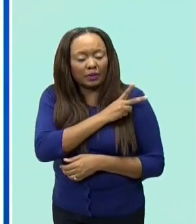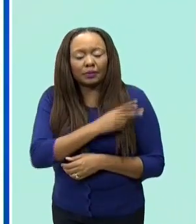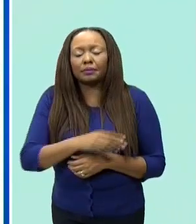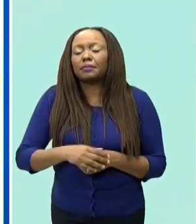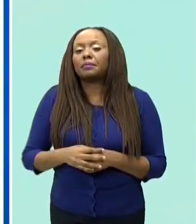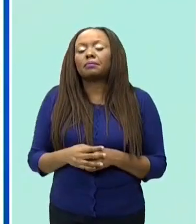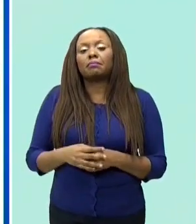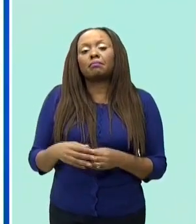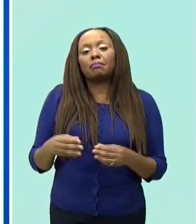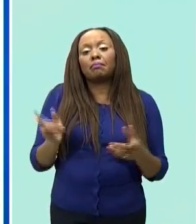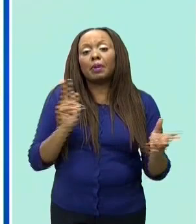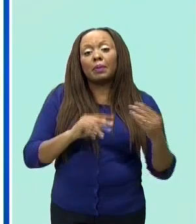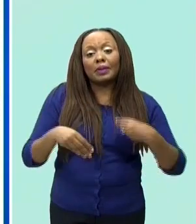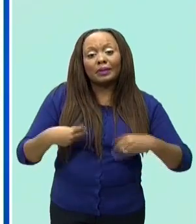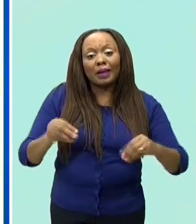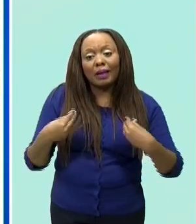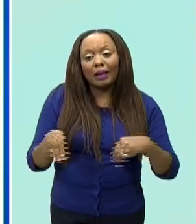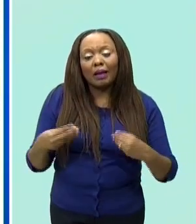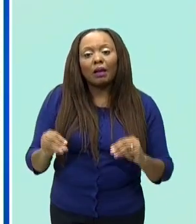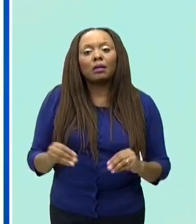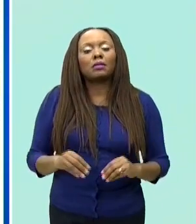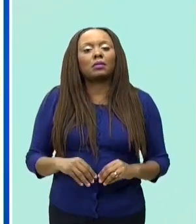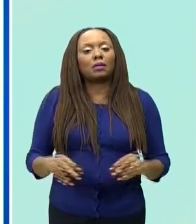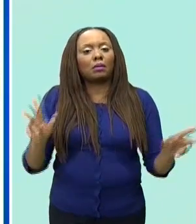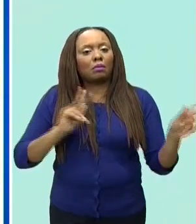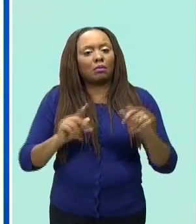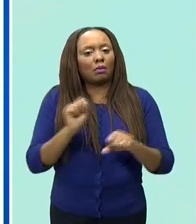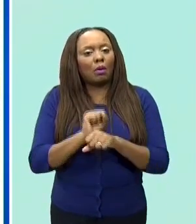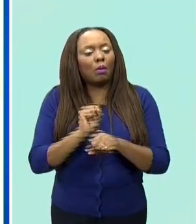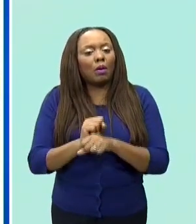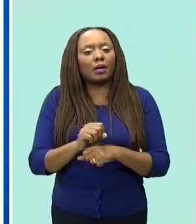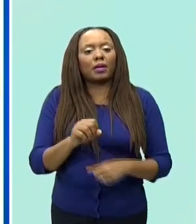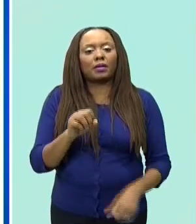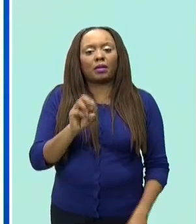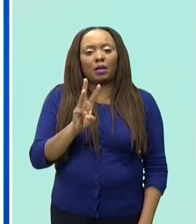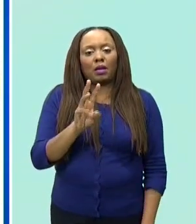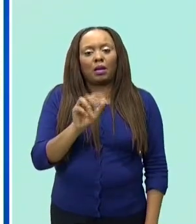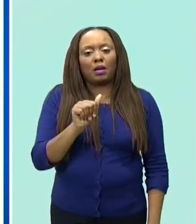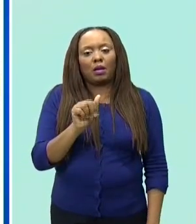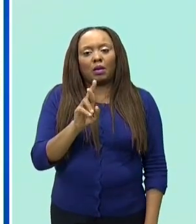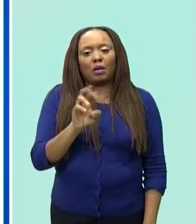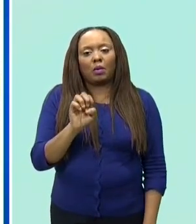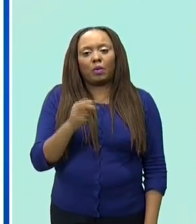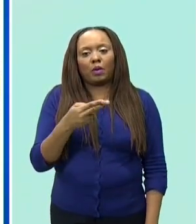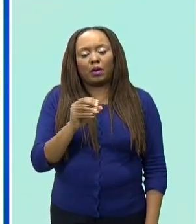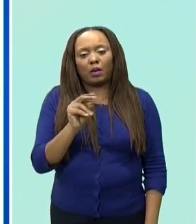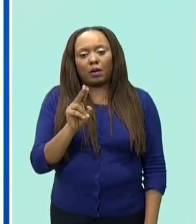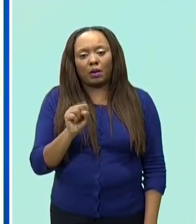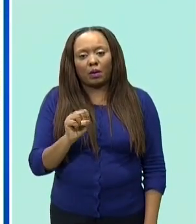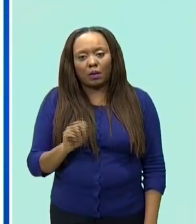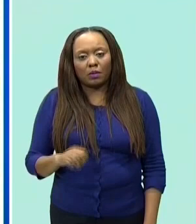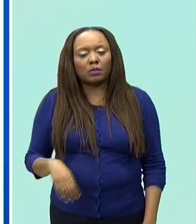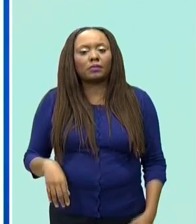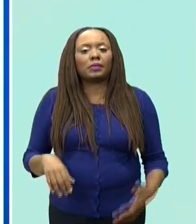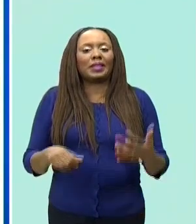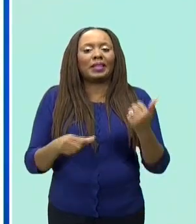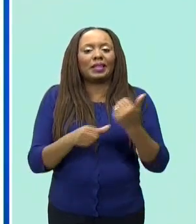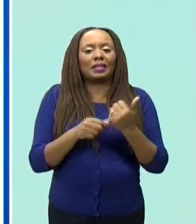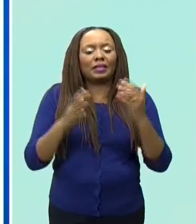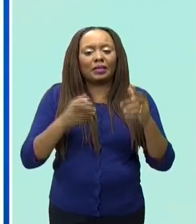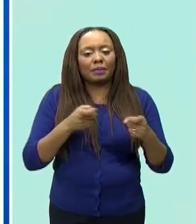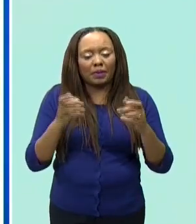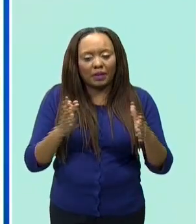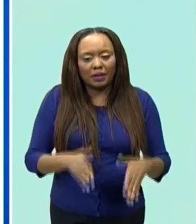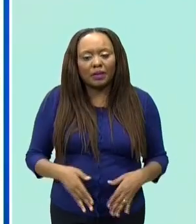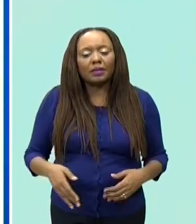floor people and the warehouse assistants, etc. And the 7 positions that we already filled are the assistant